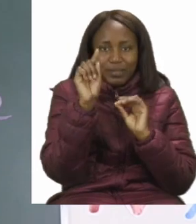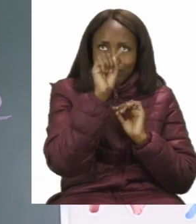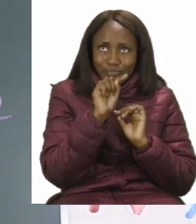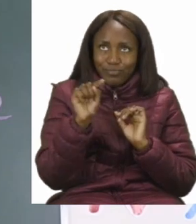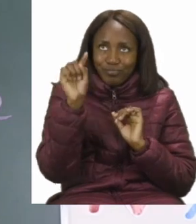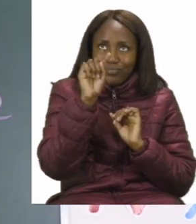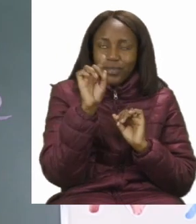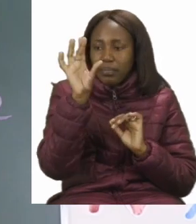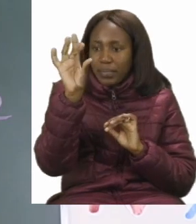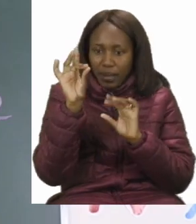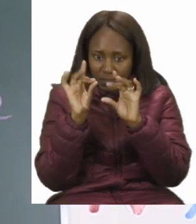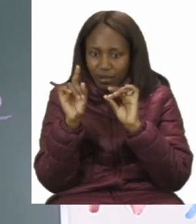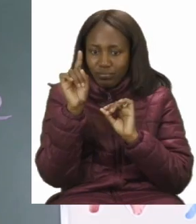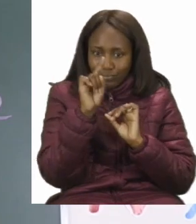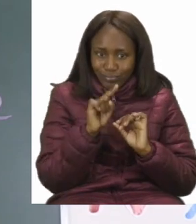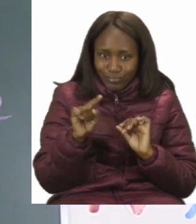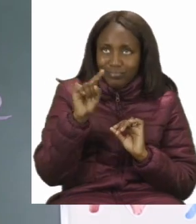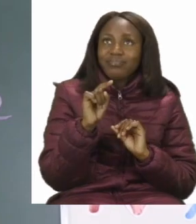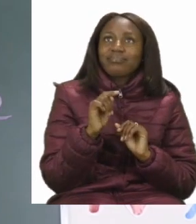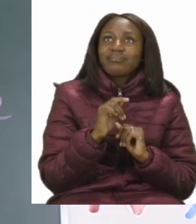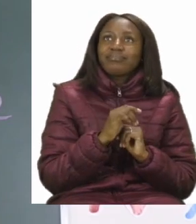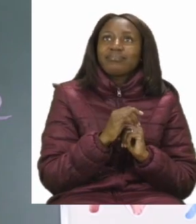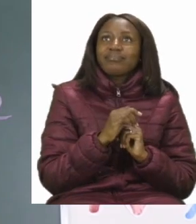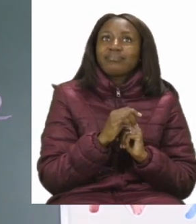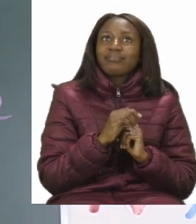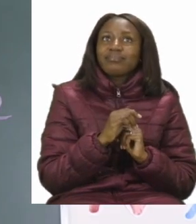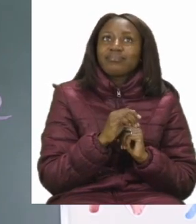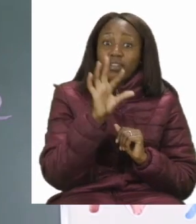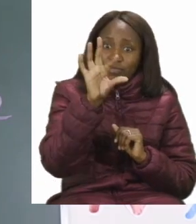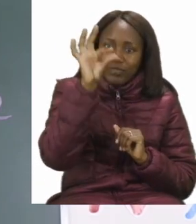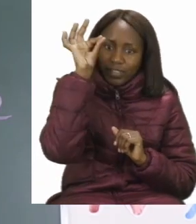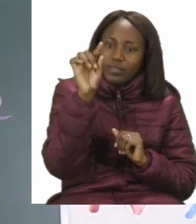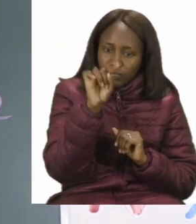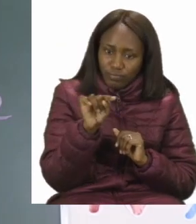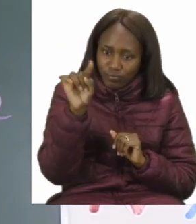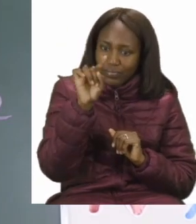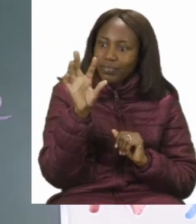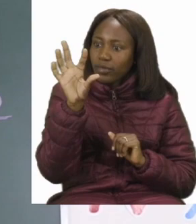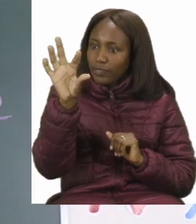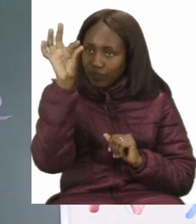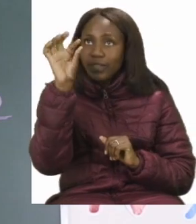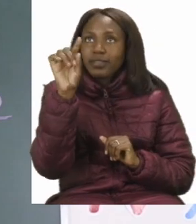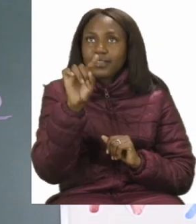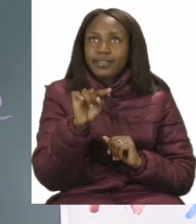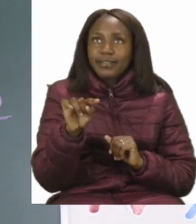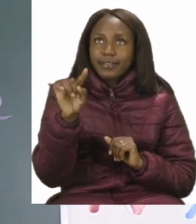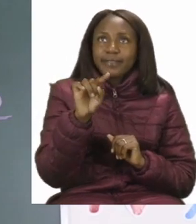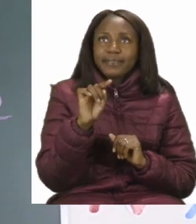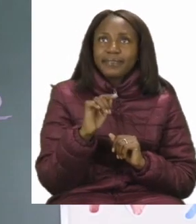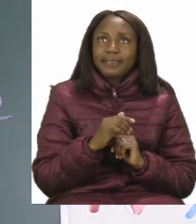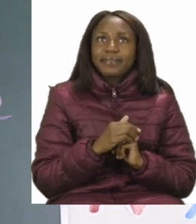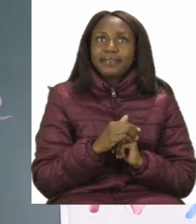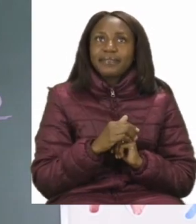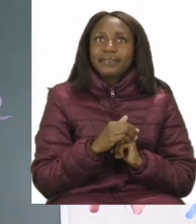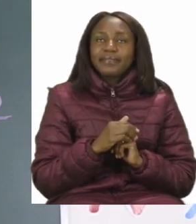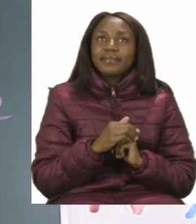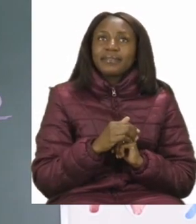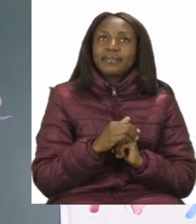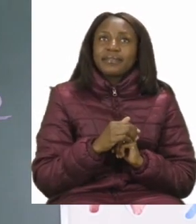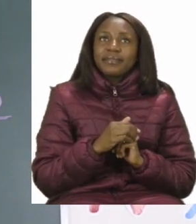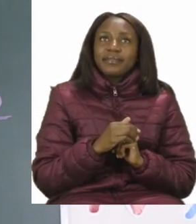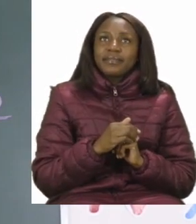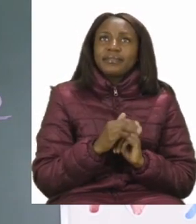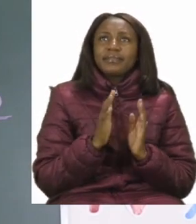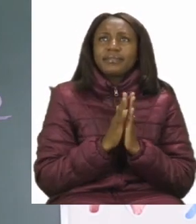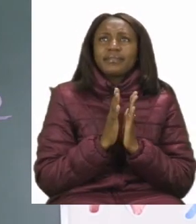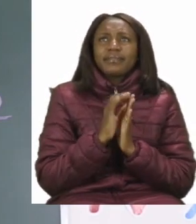all the other words given to you in the list and find them and circle them. Remember, if you